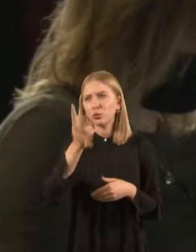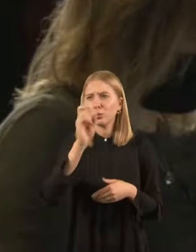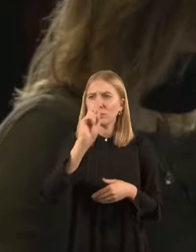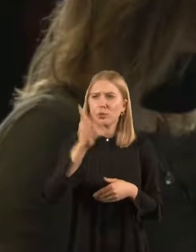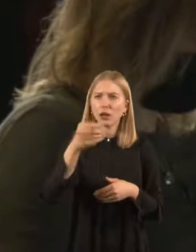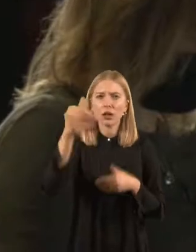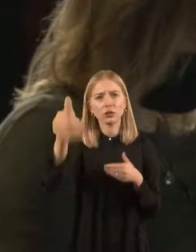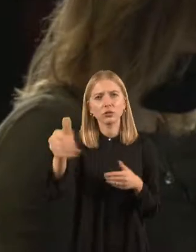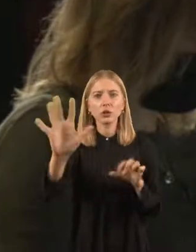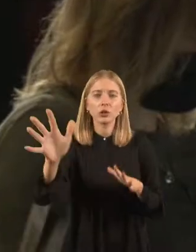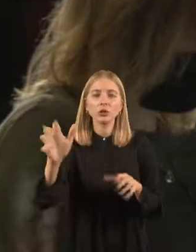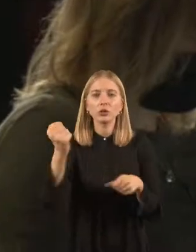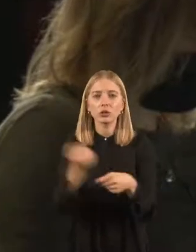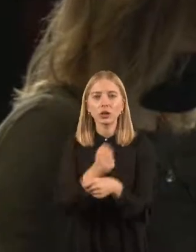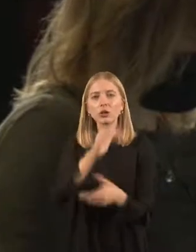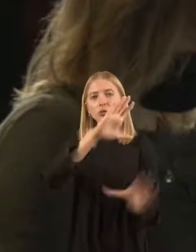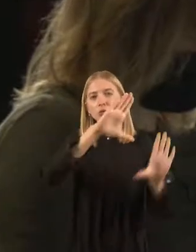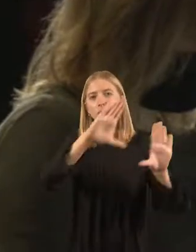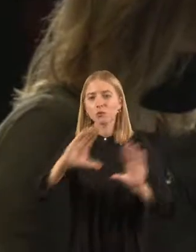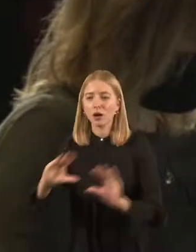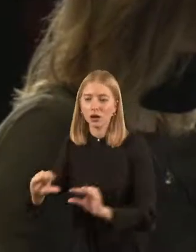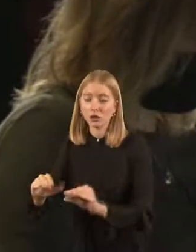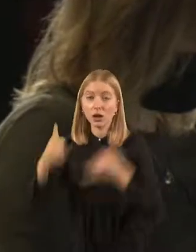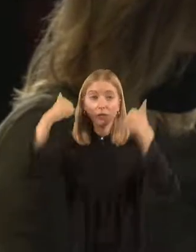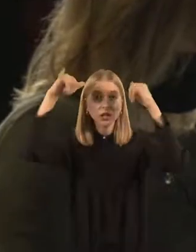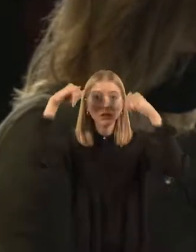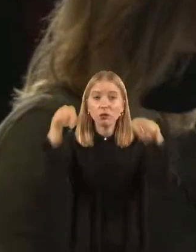be an enemy and shouldn't be told to